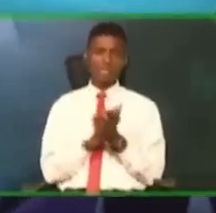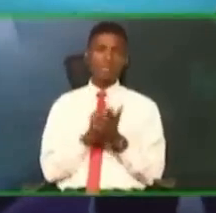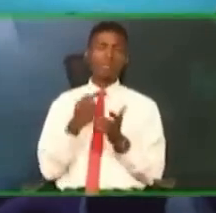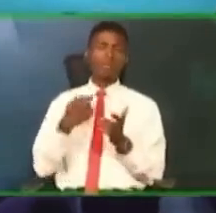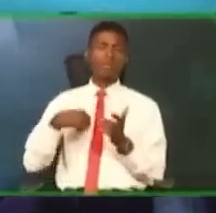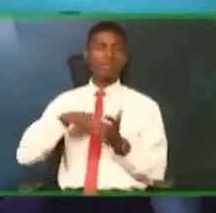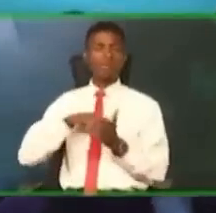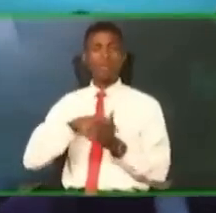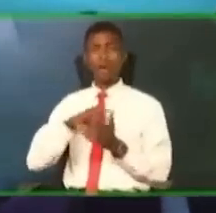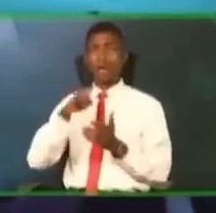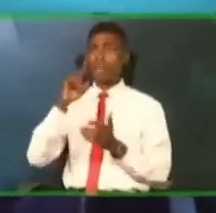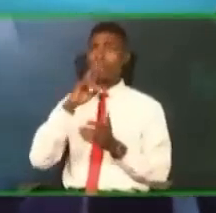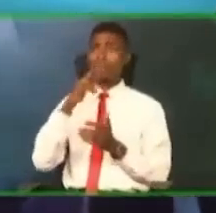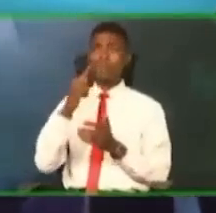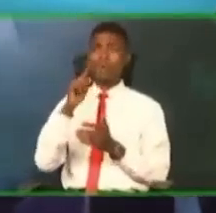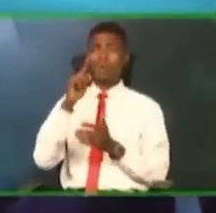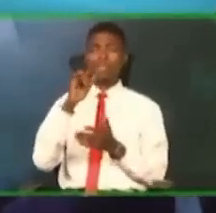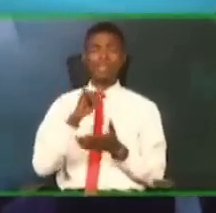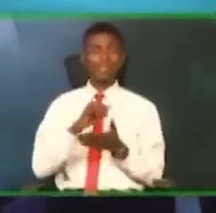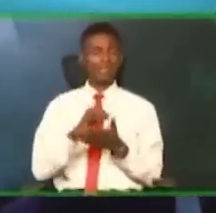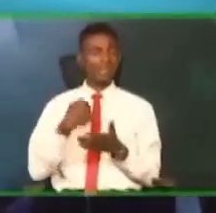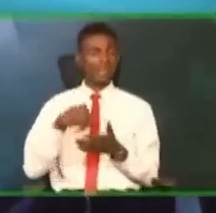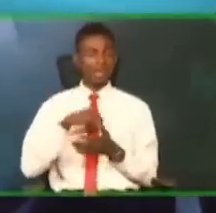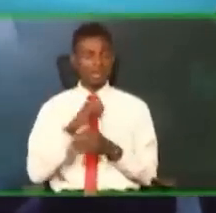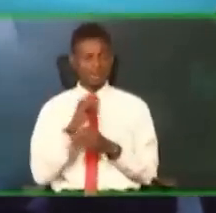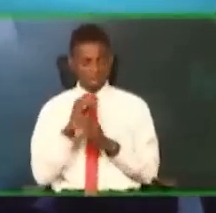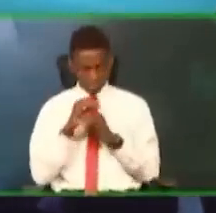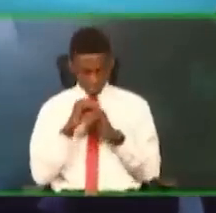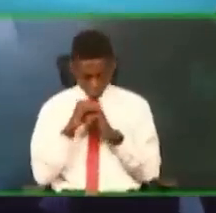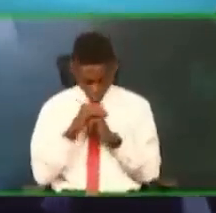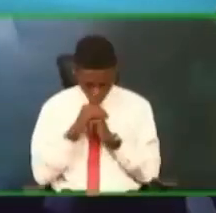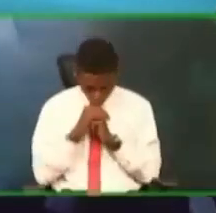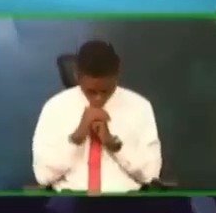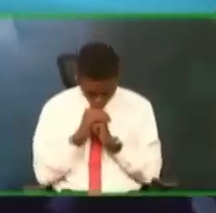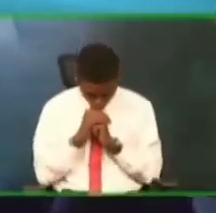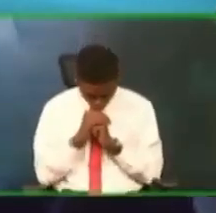praise. You are the one we